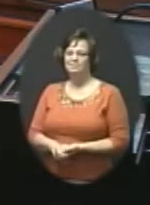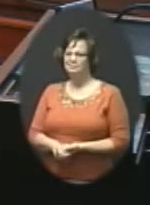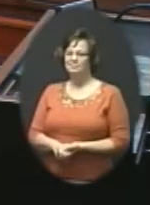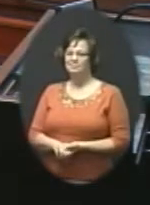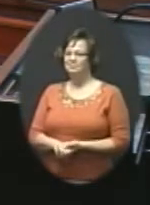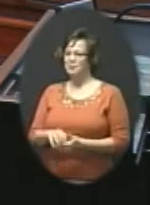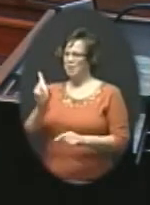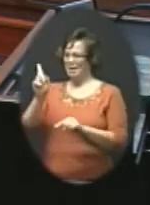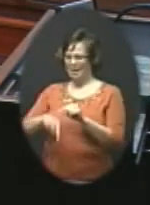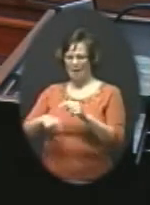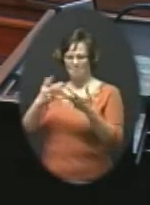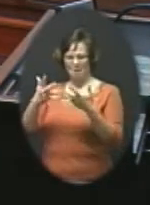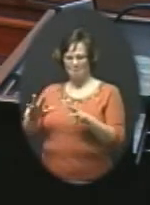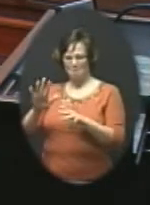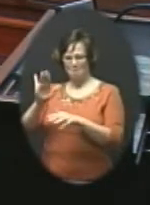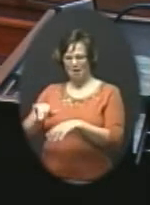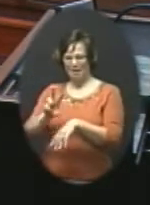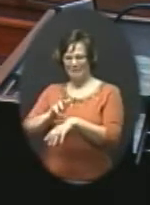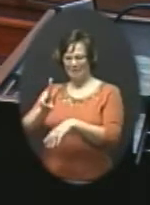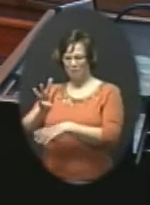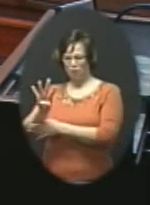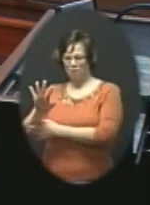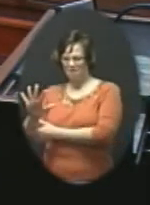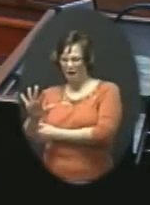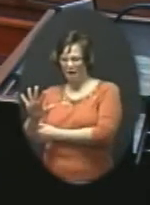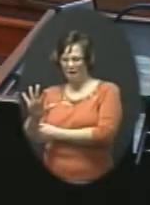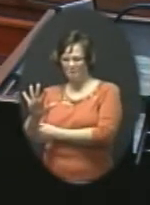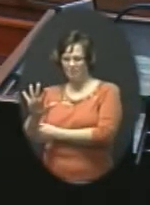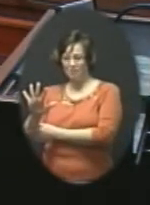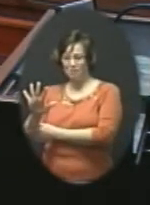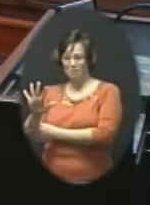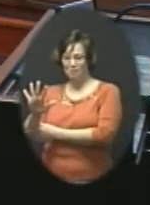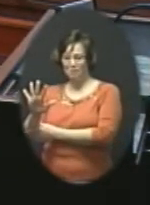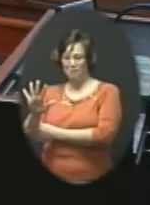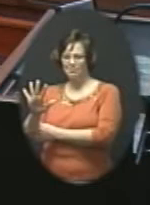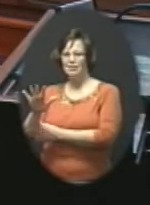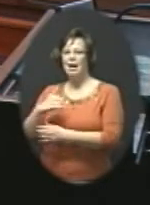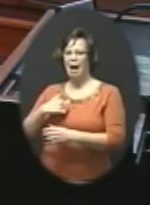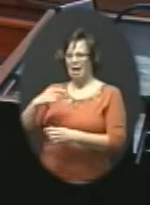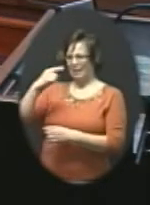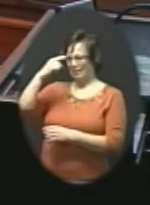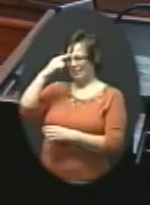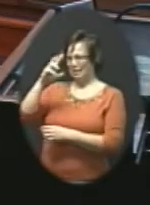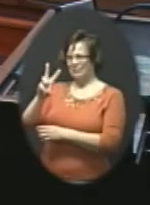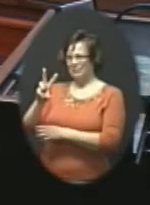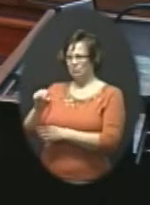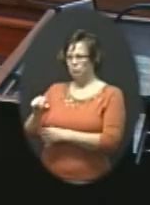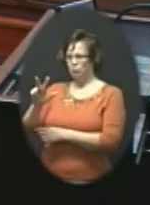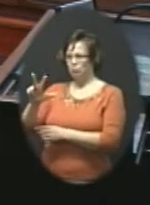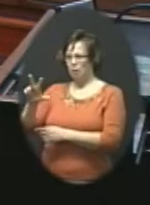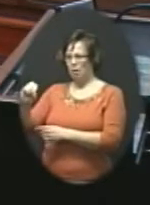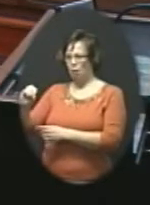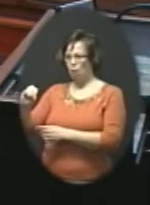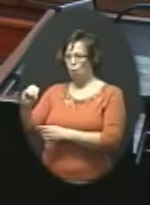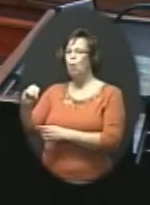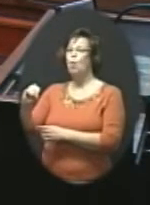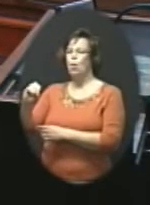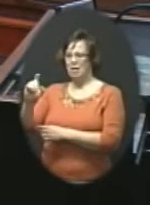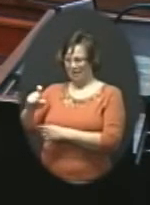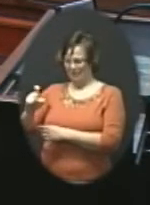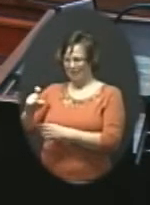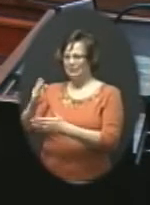We can't be done by 6:45. Madam President, I think 6.30 would deserve